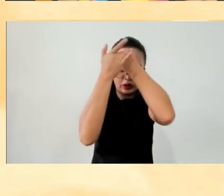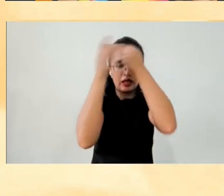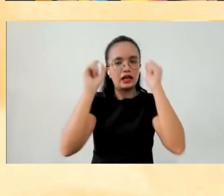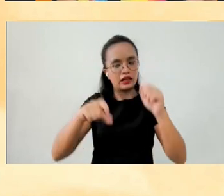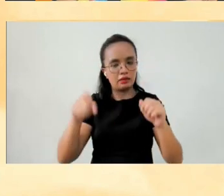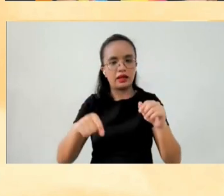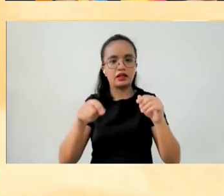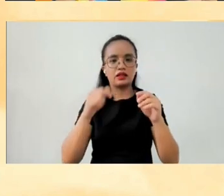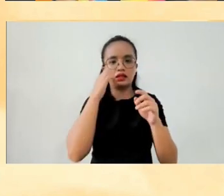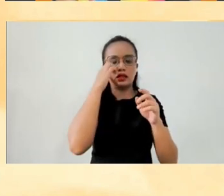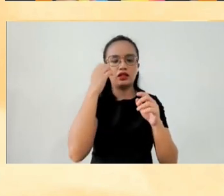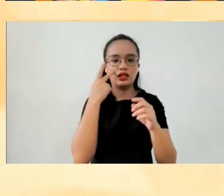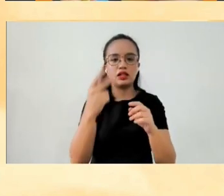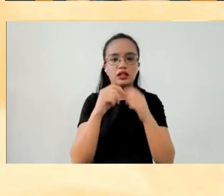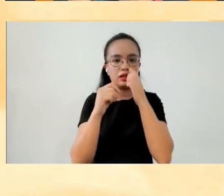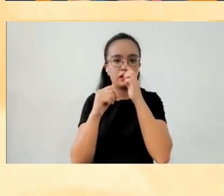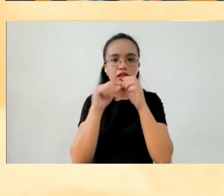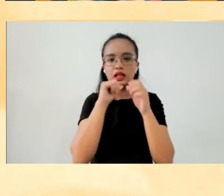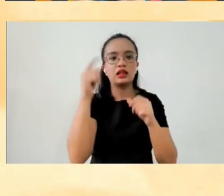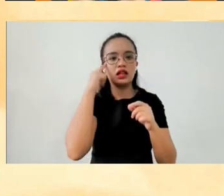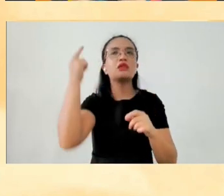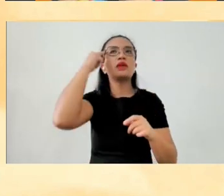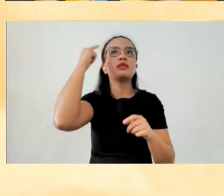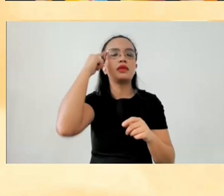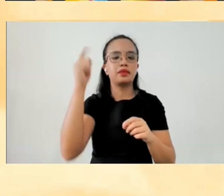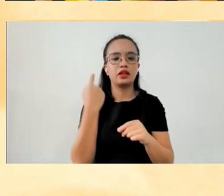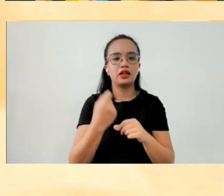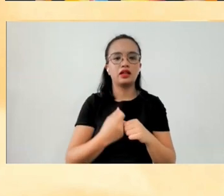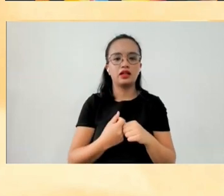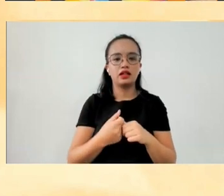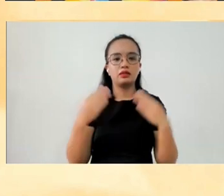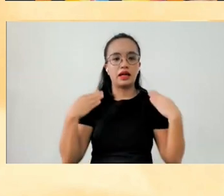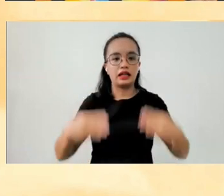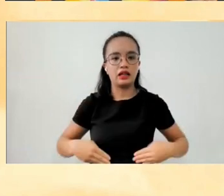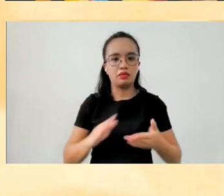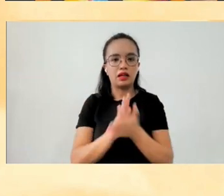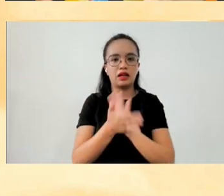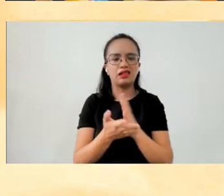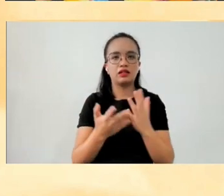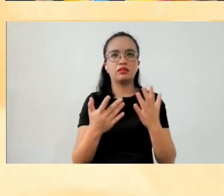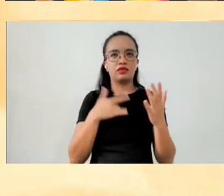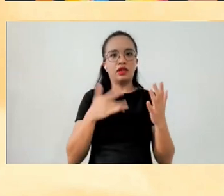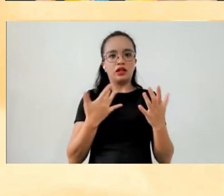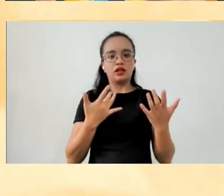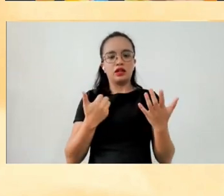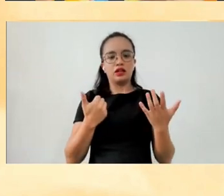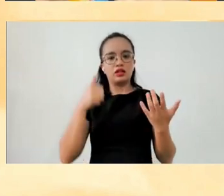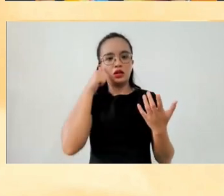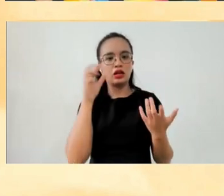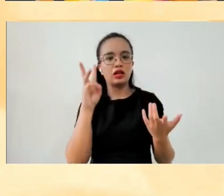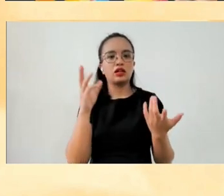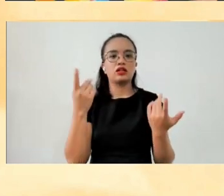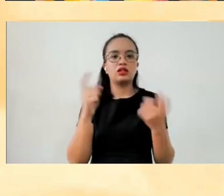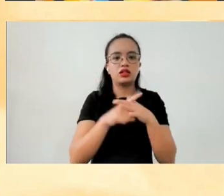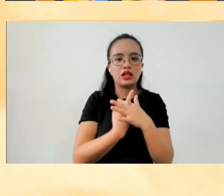that and not just think that trauma is in our mind. No, the body goes on red alert, emergency mode. You know, we start gulatin,